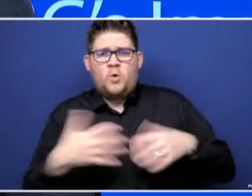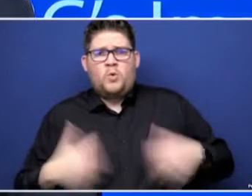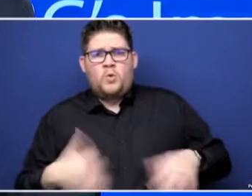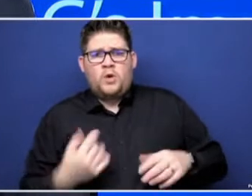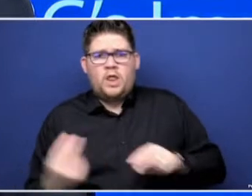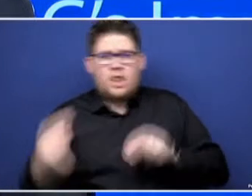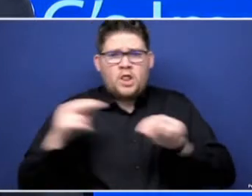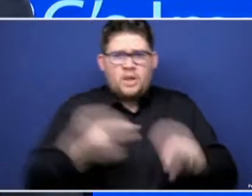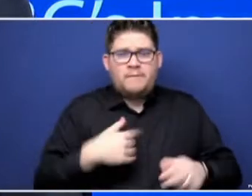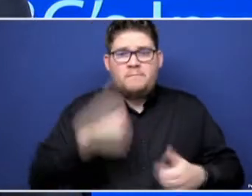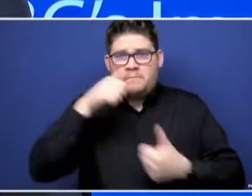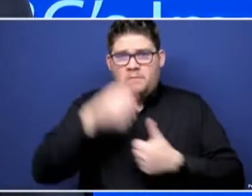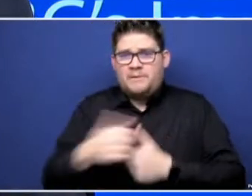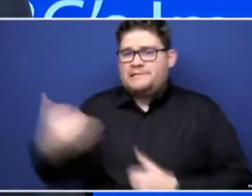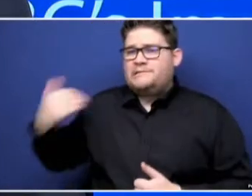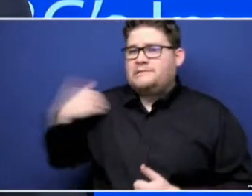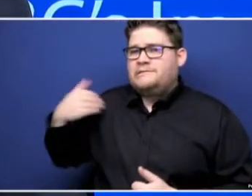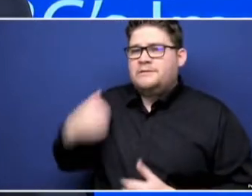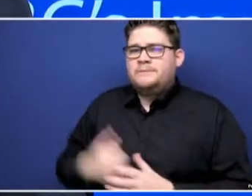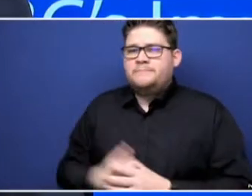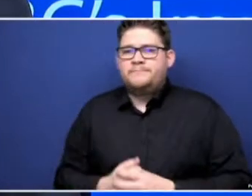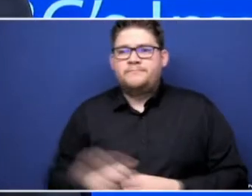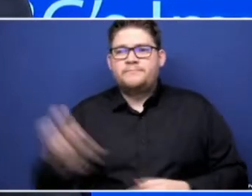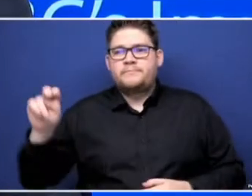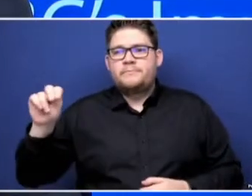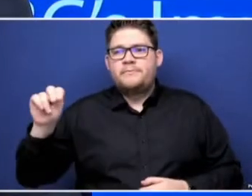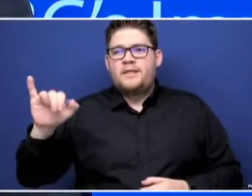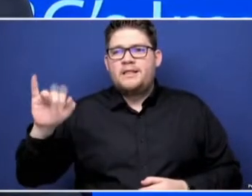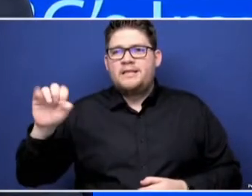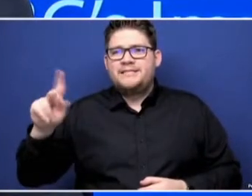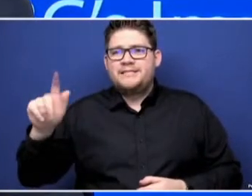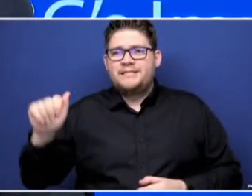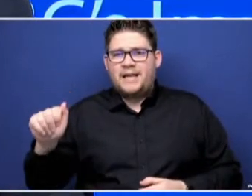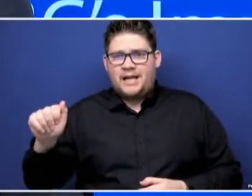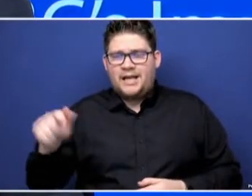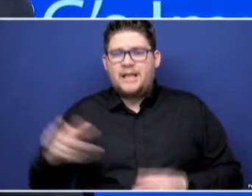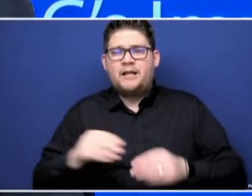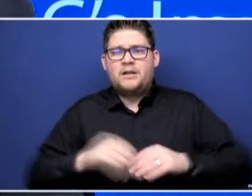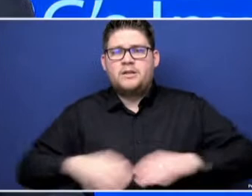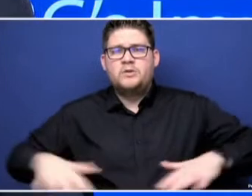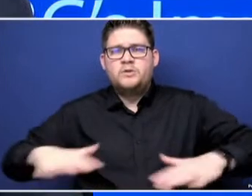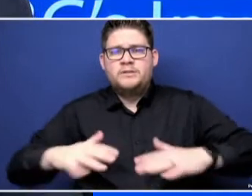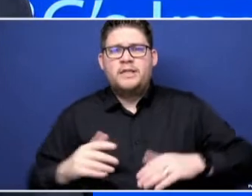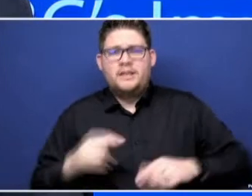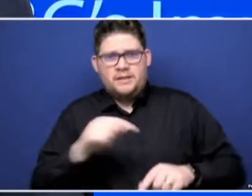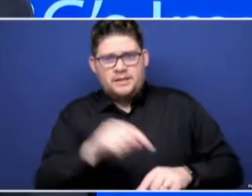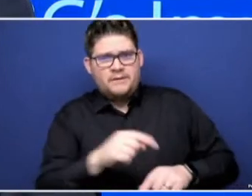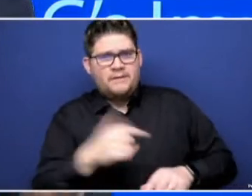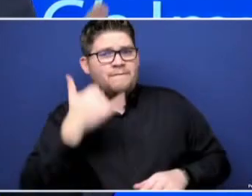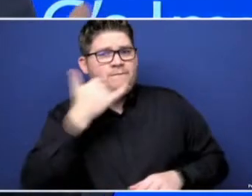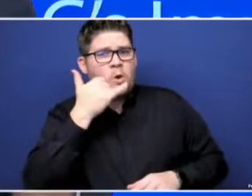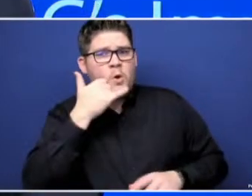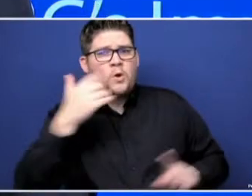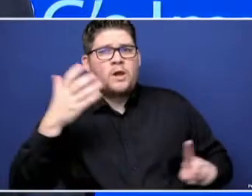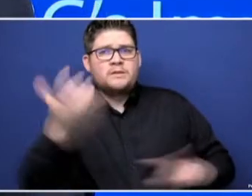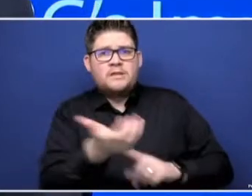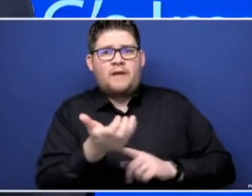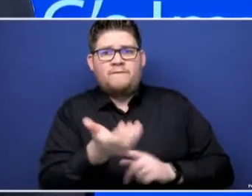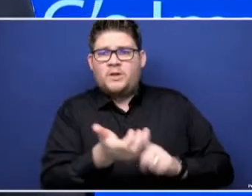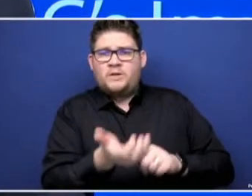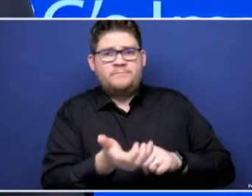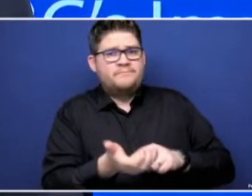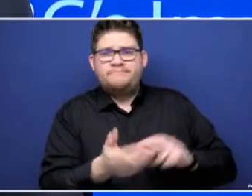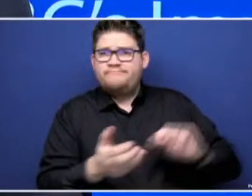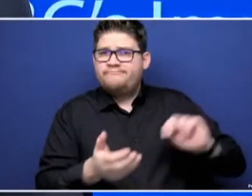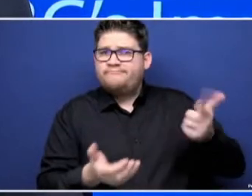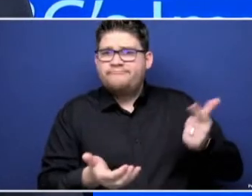an invaluable asset to all of us. So thanks to all of those who are watching, and I'm not pandering, I say with a smile, but thanks to everybody for